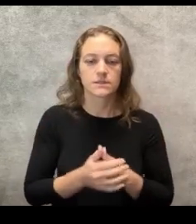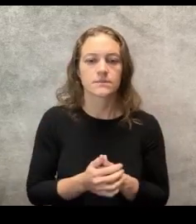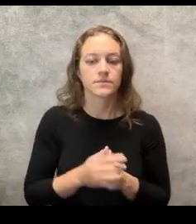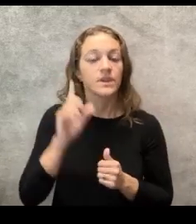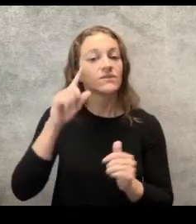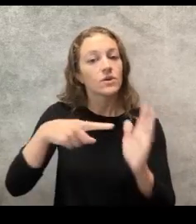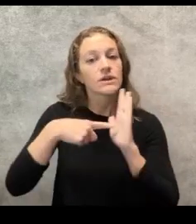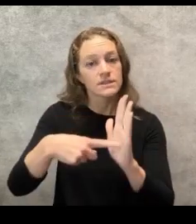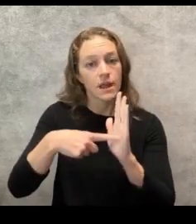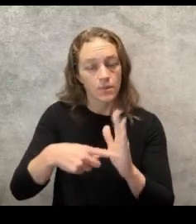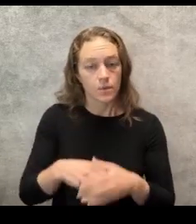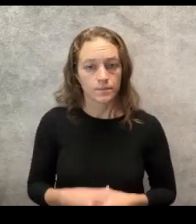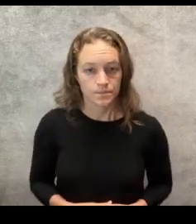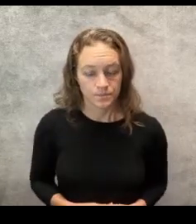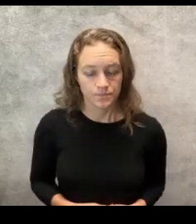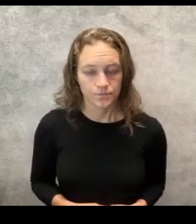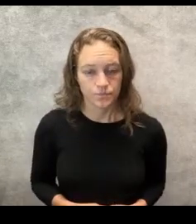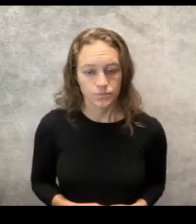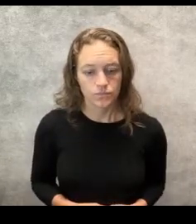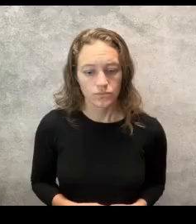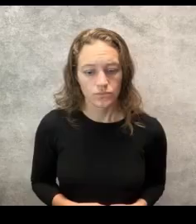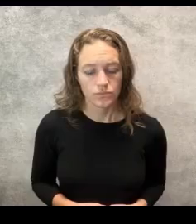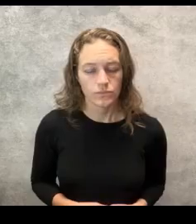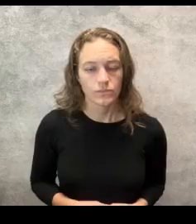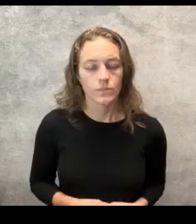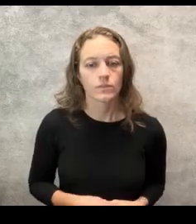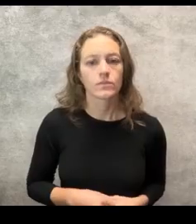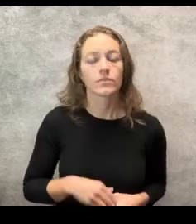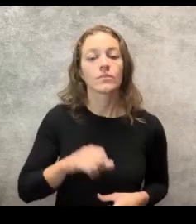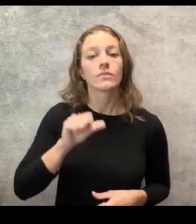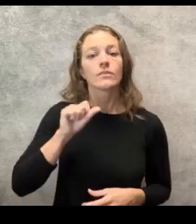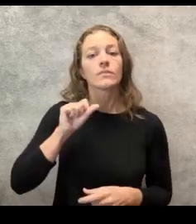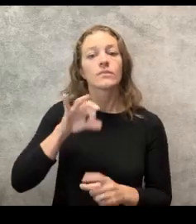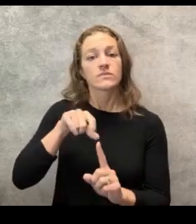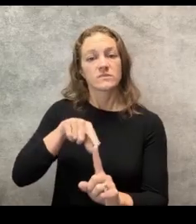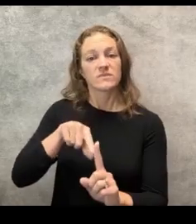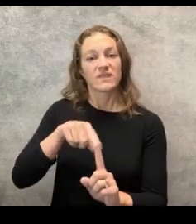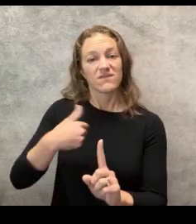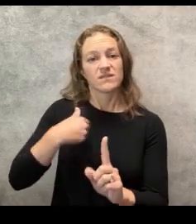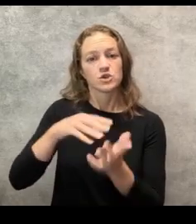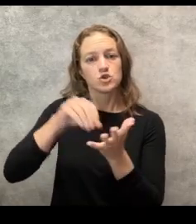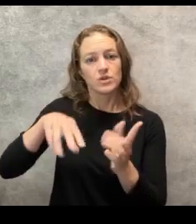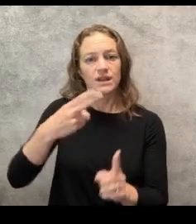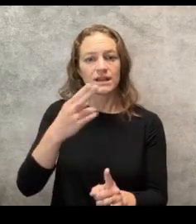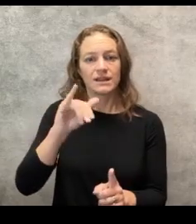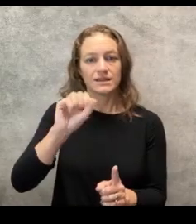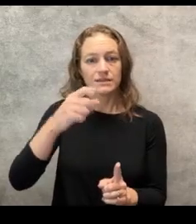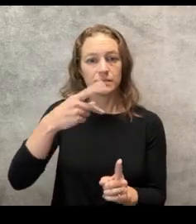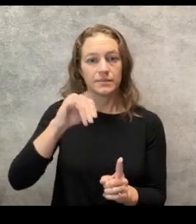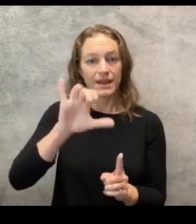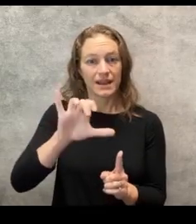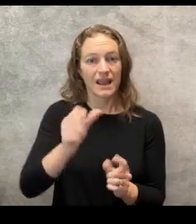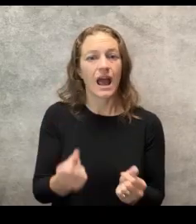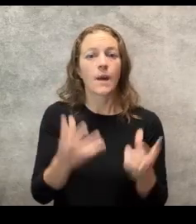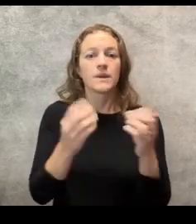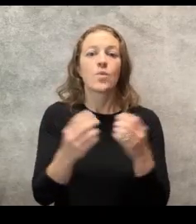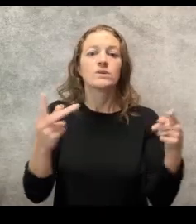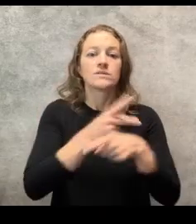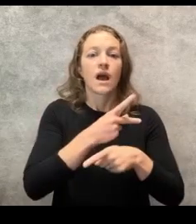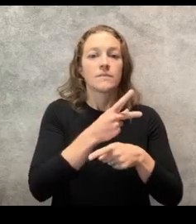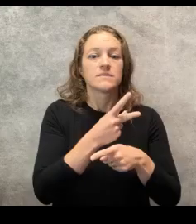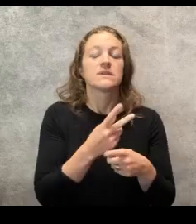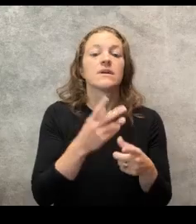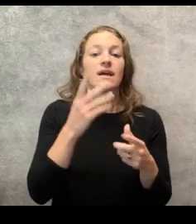example, how many times greater is a Hispanic student's risk of being identified as eligible for